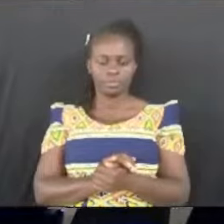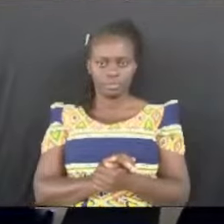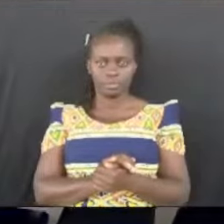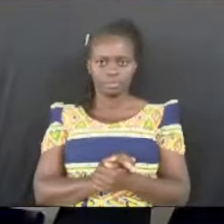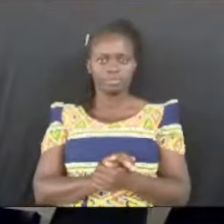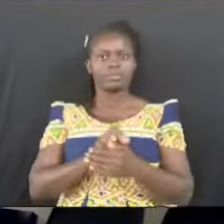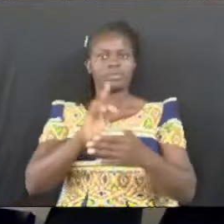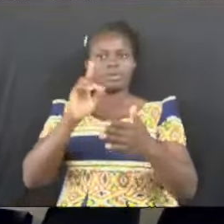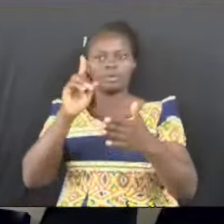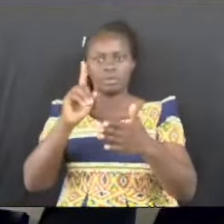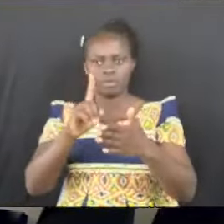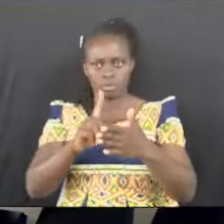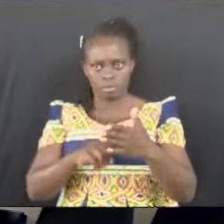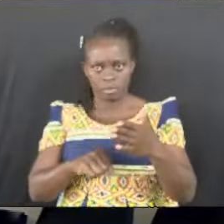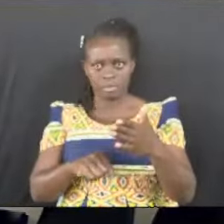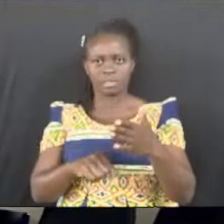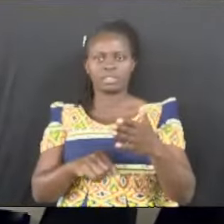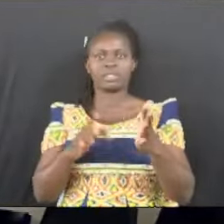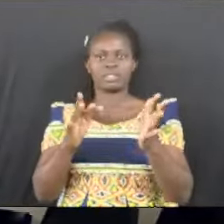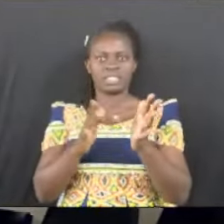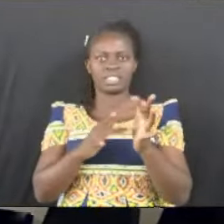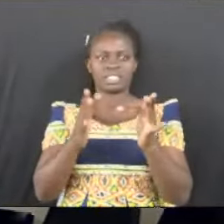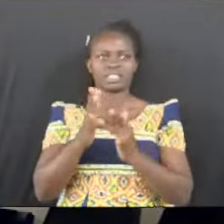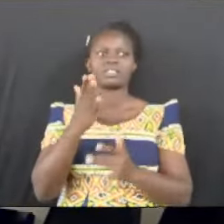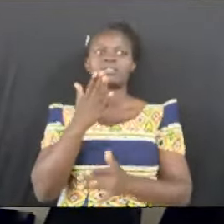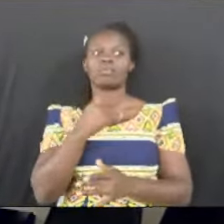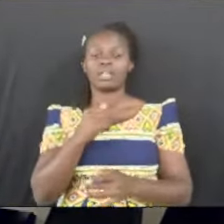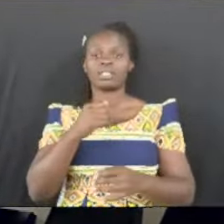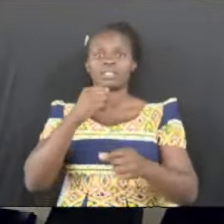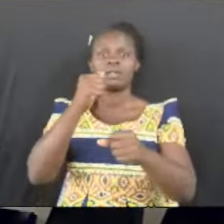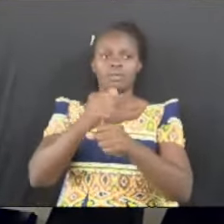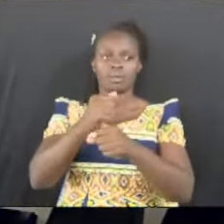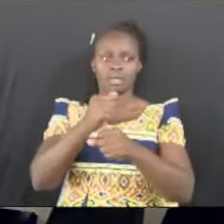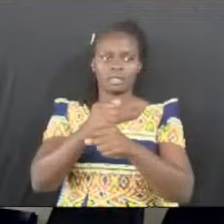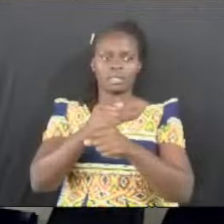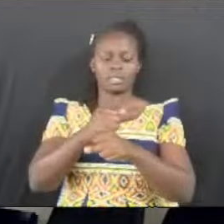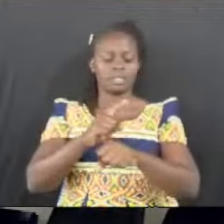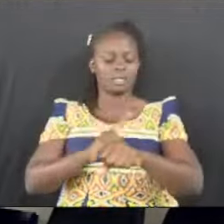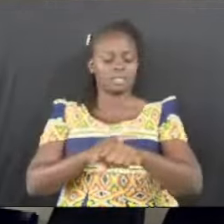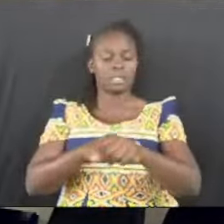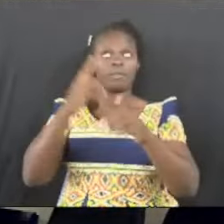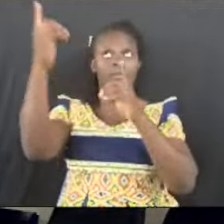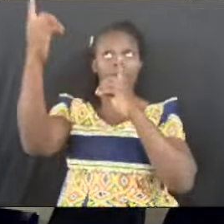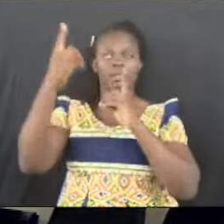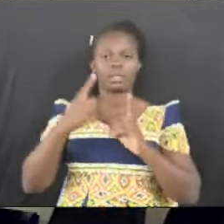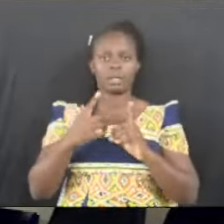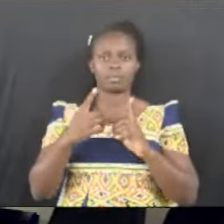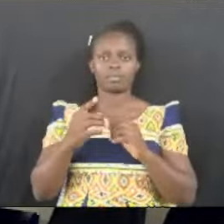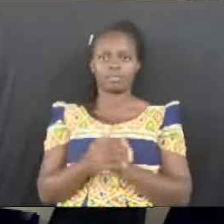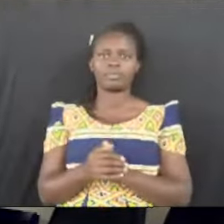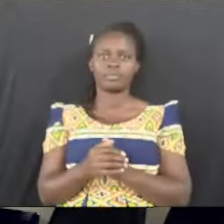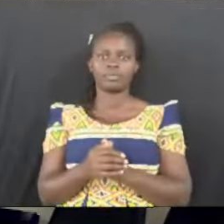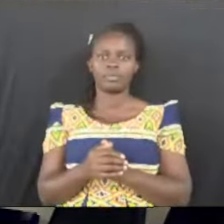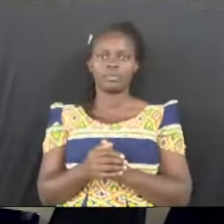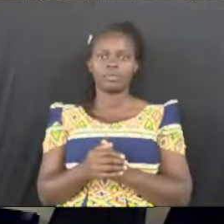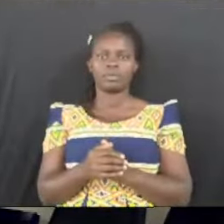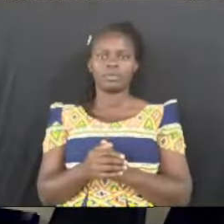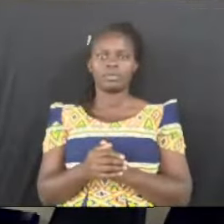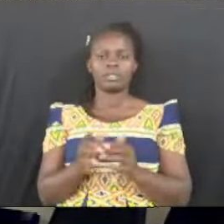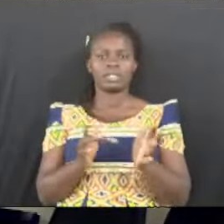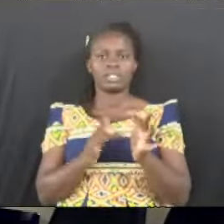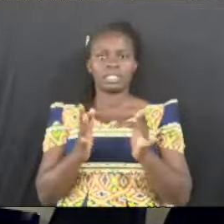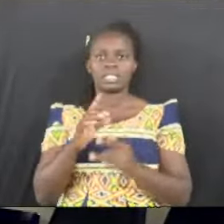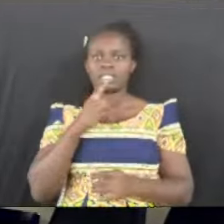what did Jesus want to do when he came? You see, he said, all power has been given.